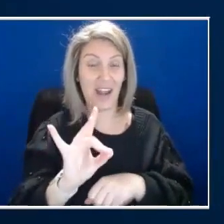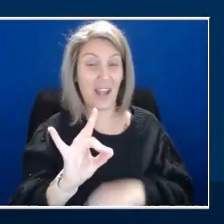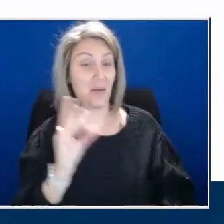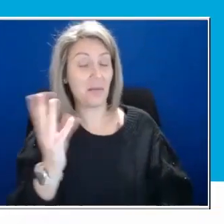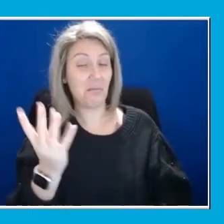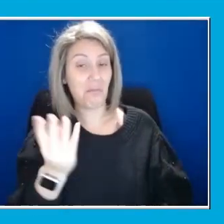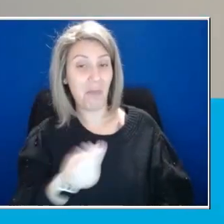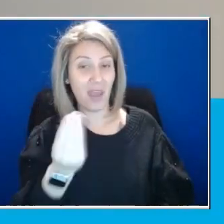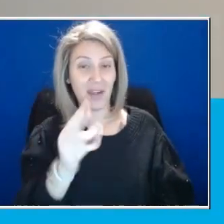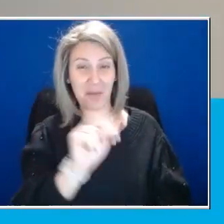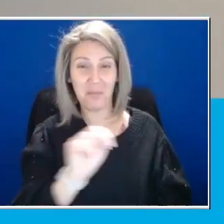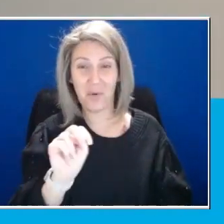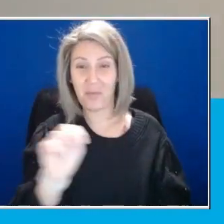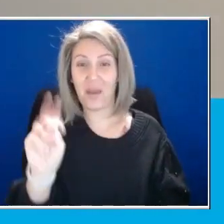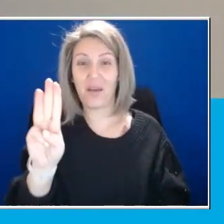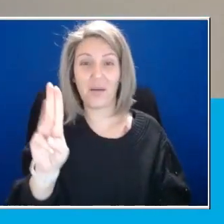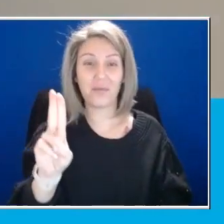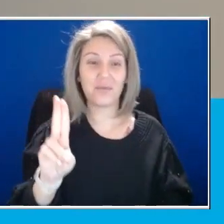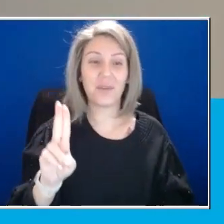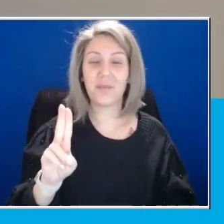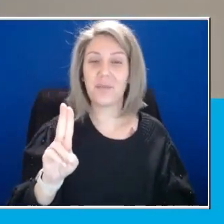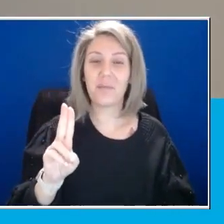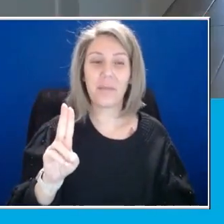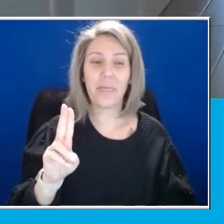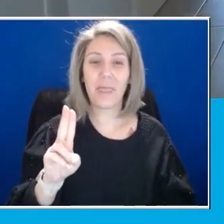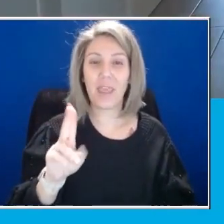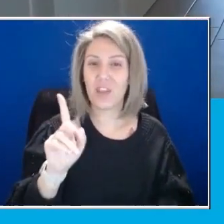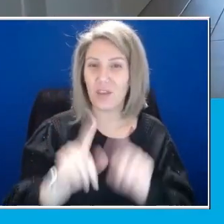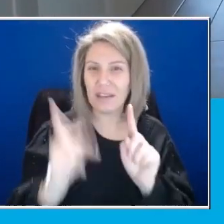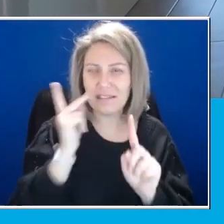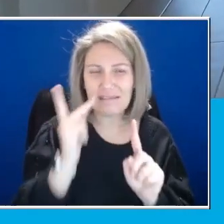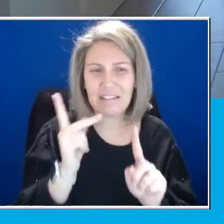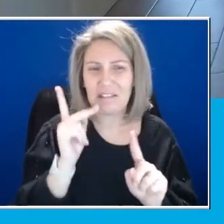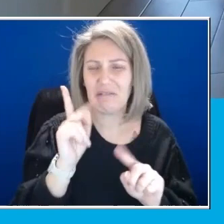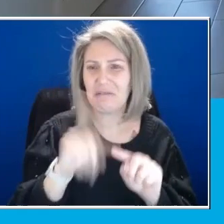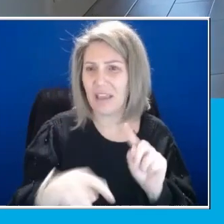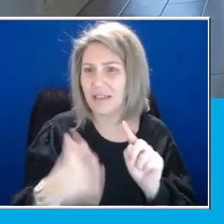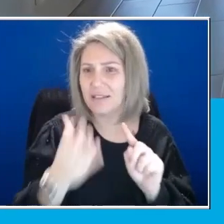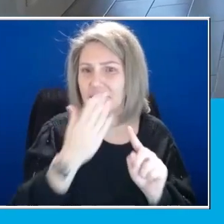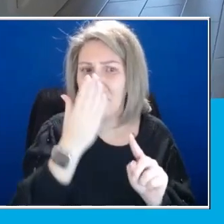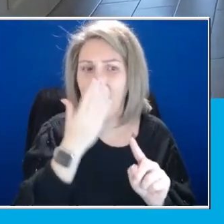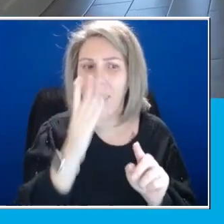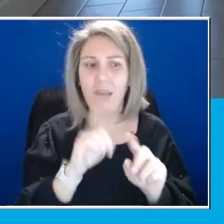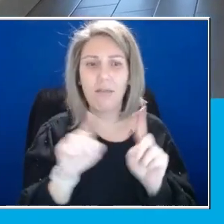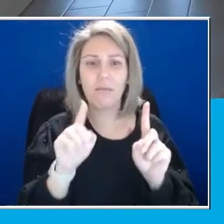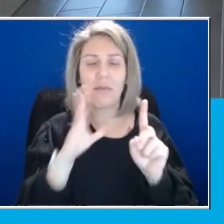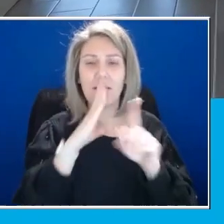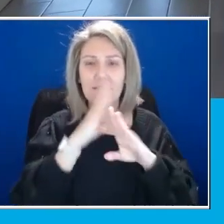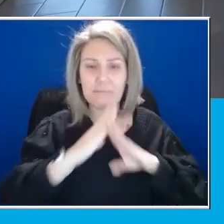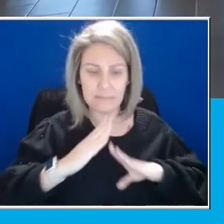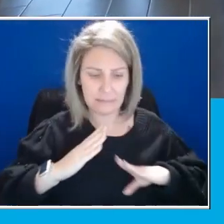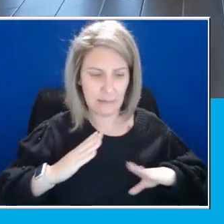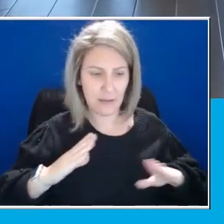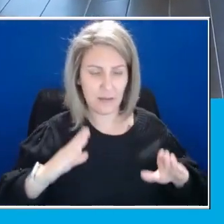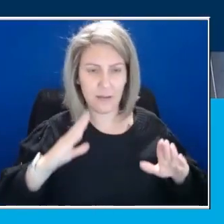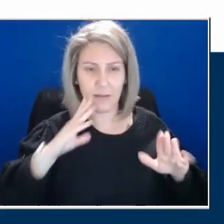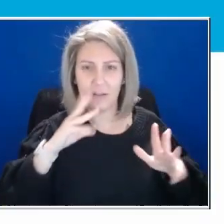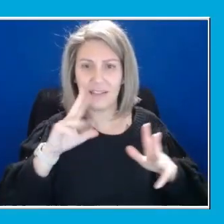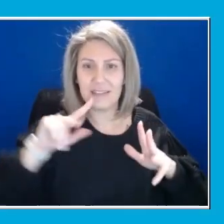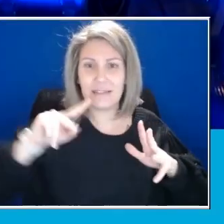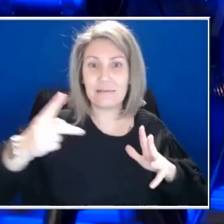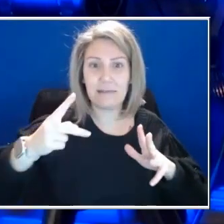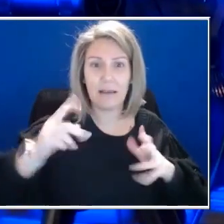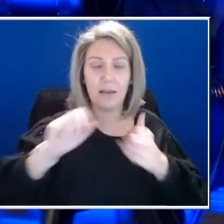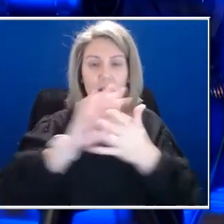Morning Medical Update. You can't see it, you can't smell it. But over time, this silent invader is the second leading cause of lung